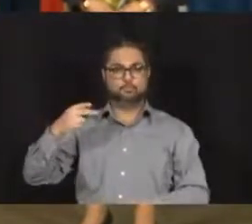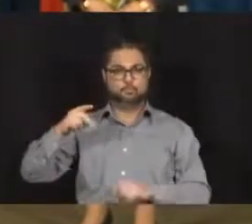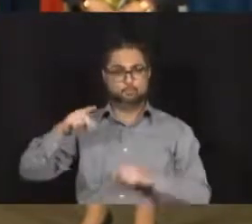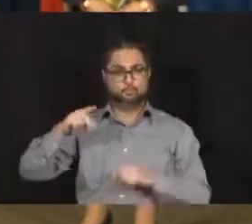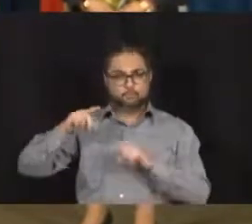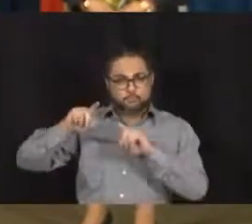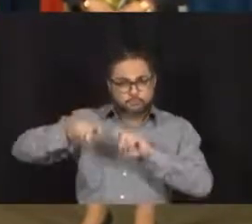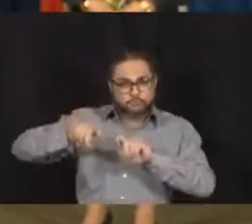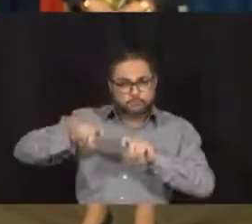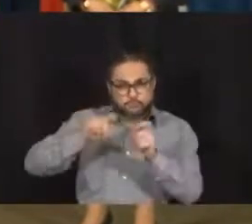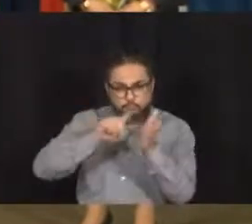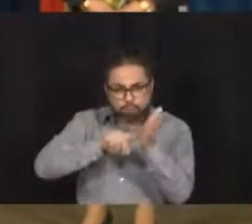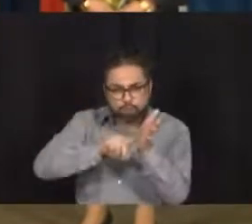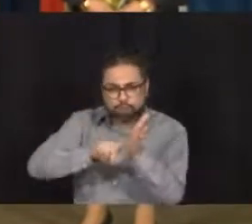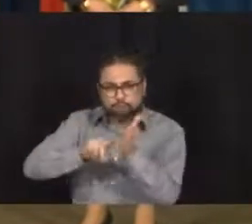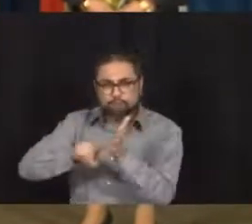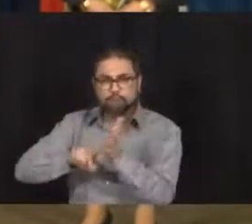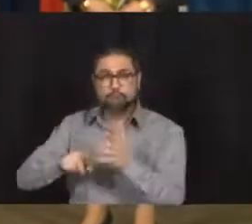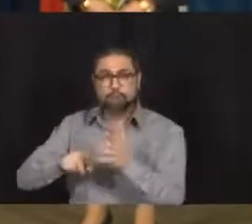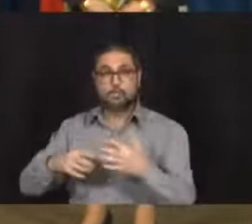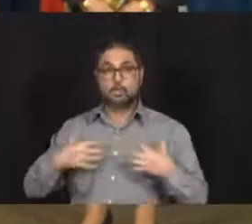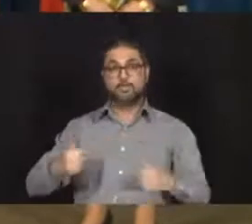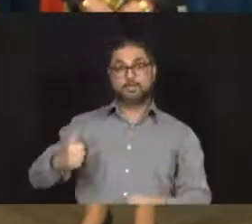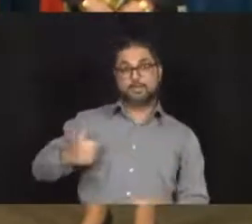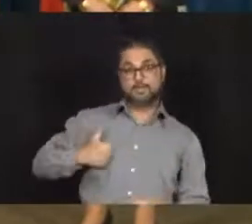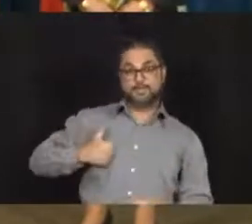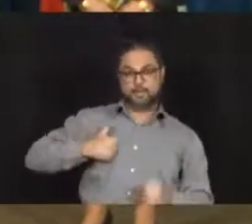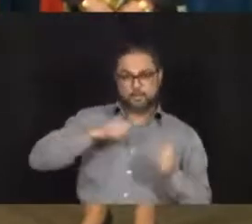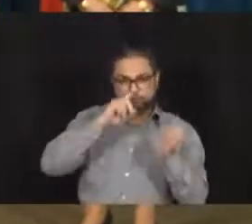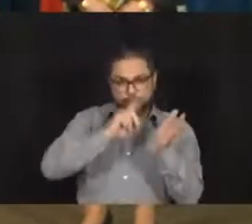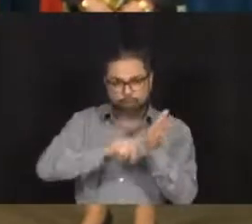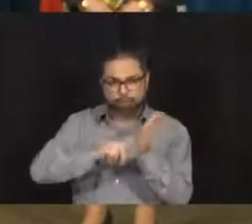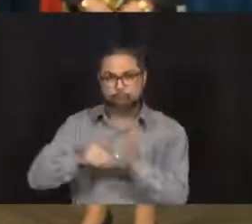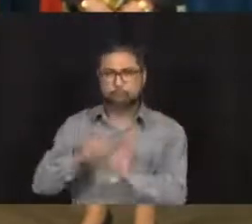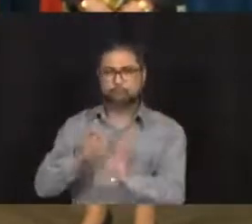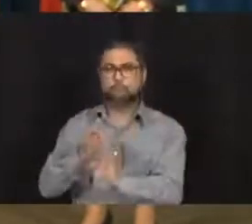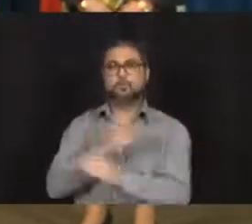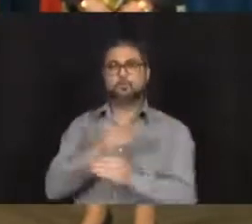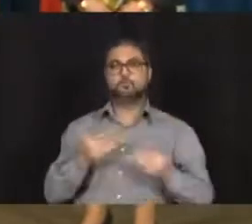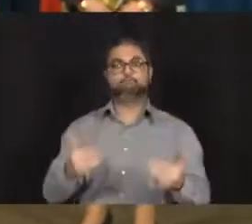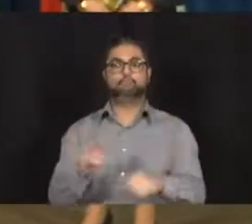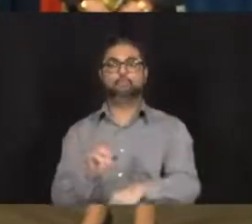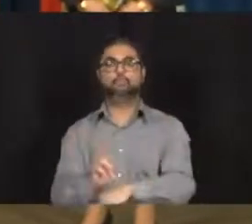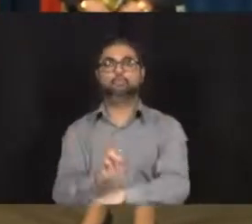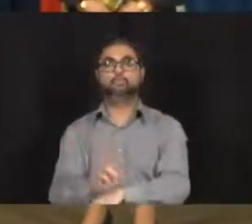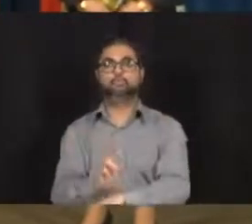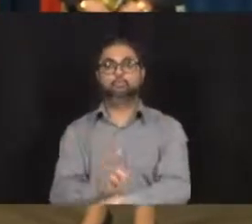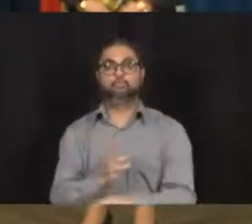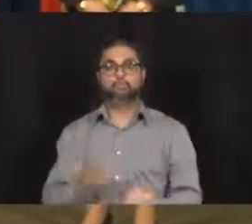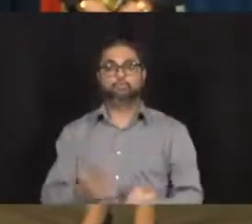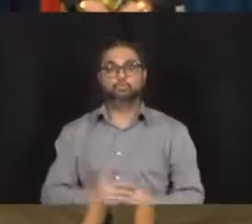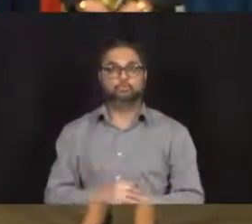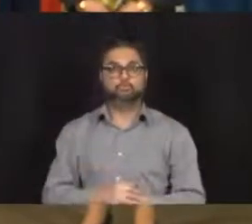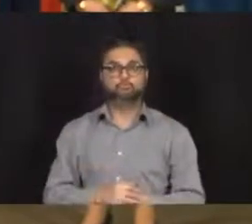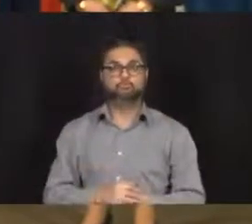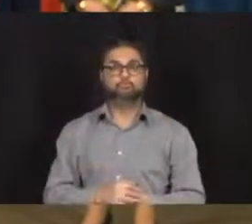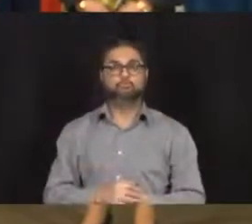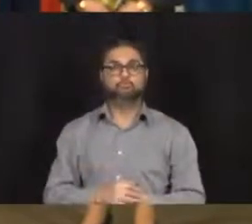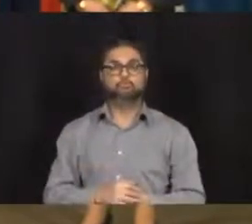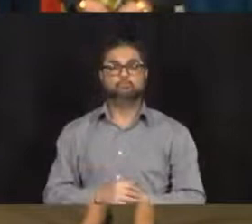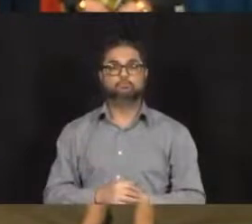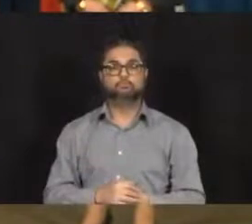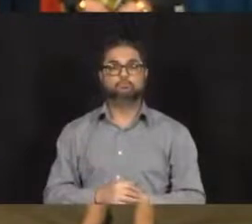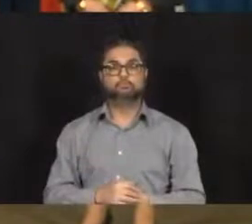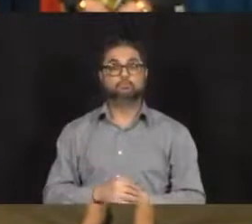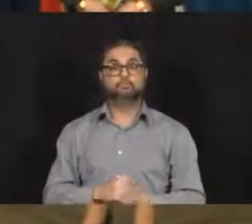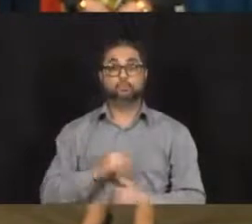Canada before we can use any of these items, because you know, it's as sick as it is.